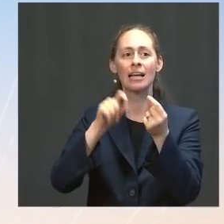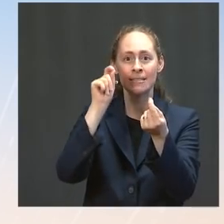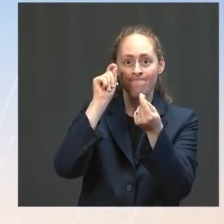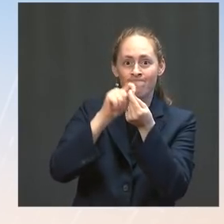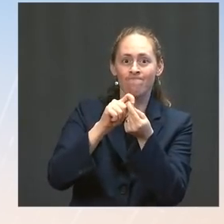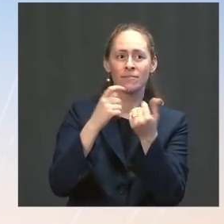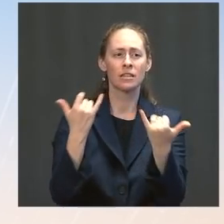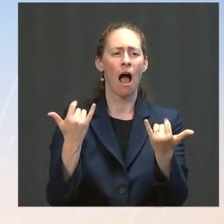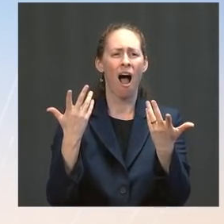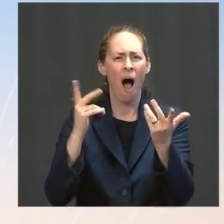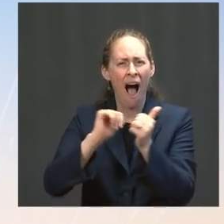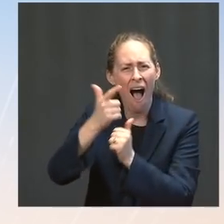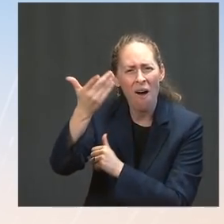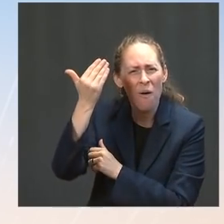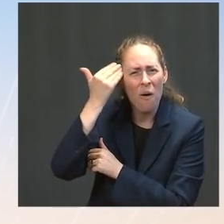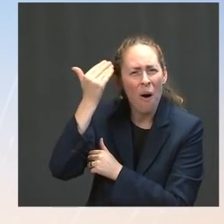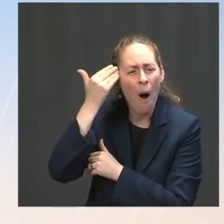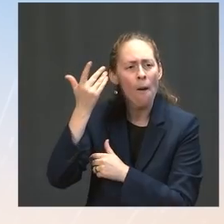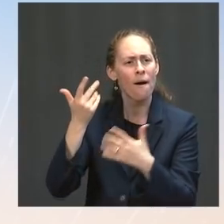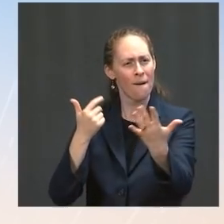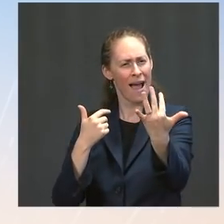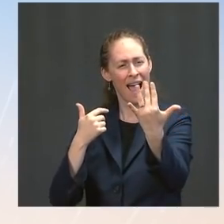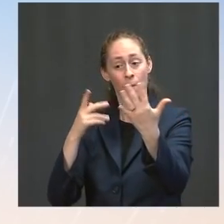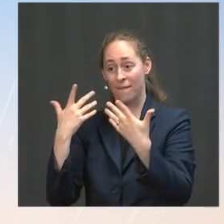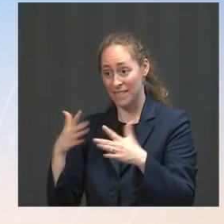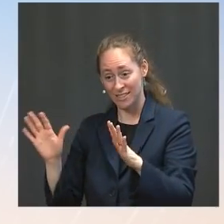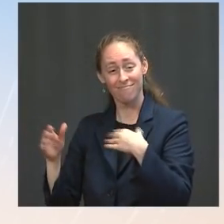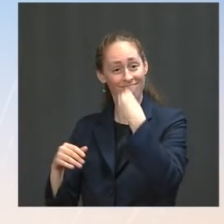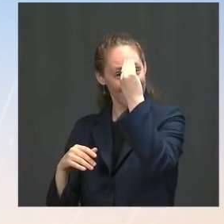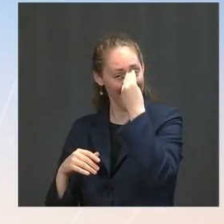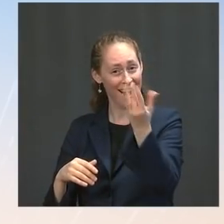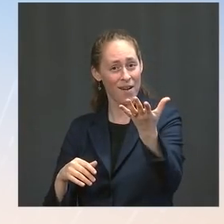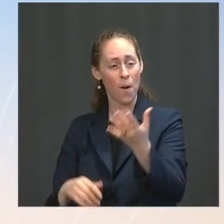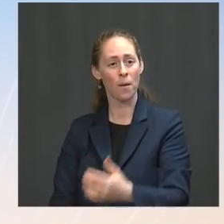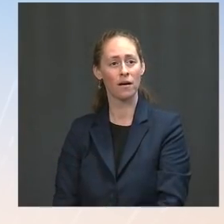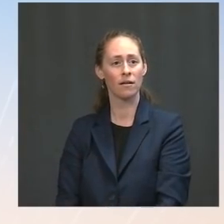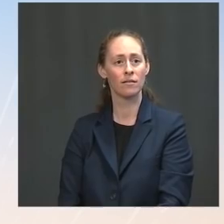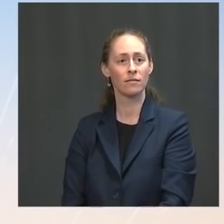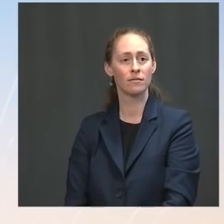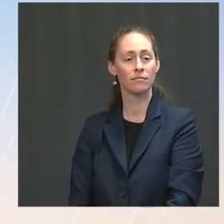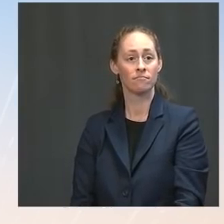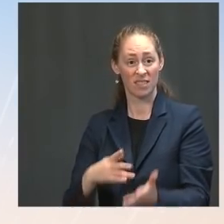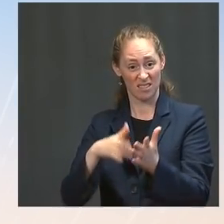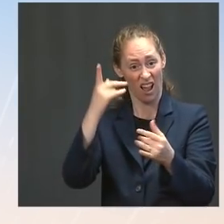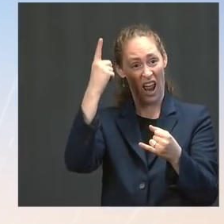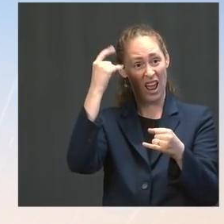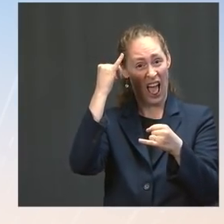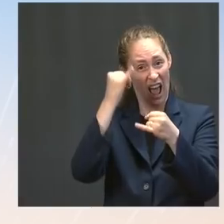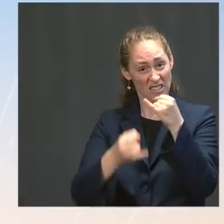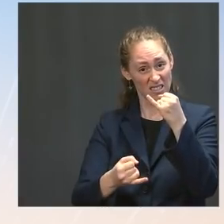guess why can't the White House or the administration say what that stated goal is, even as a baseline, so people